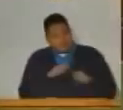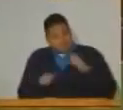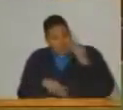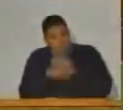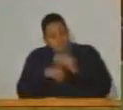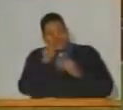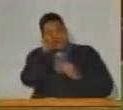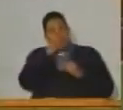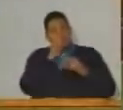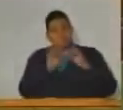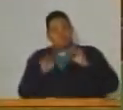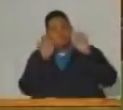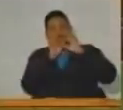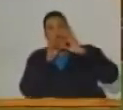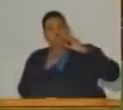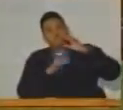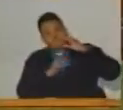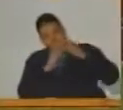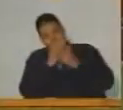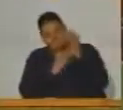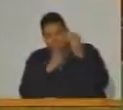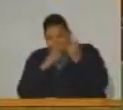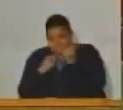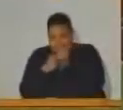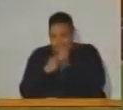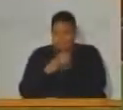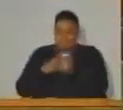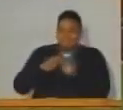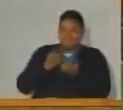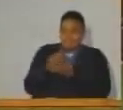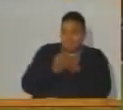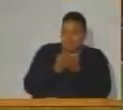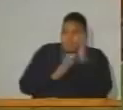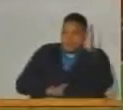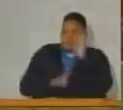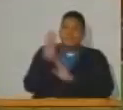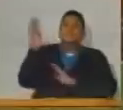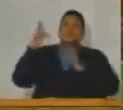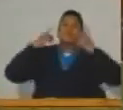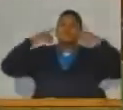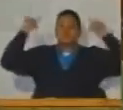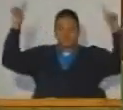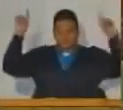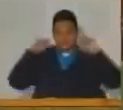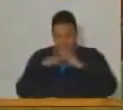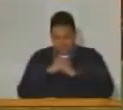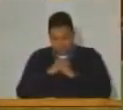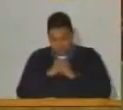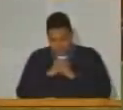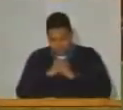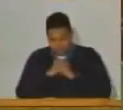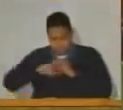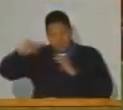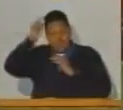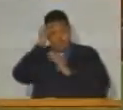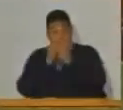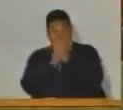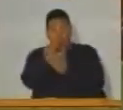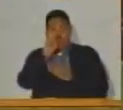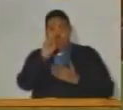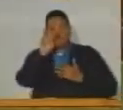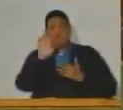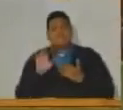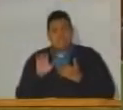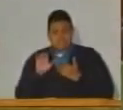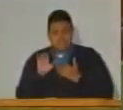also one of the pillars that supports economic growth and prosperity. The government, through the National Water